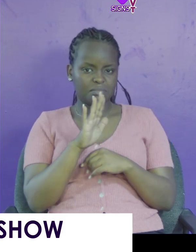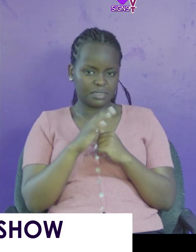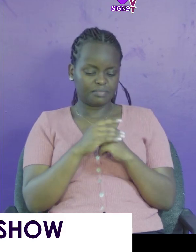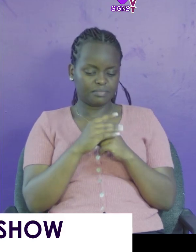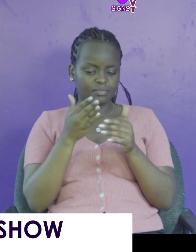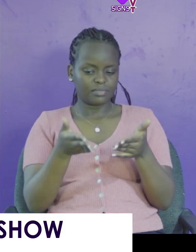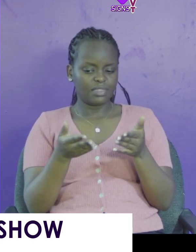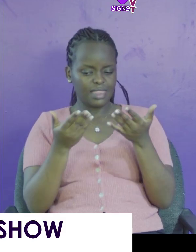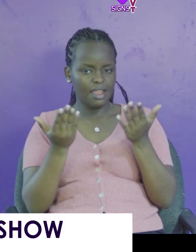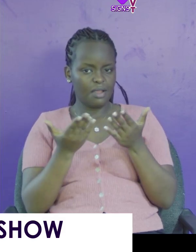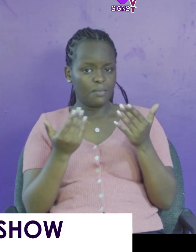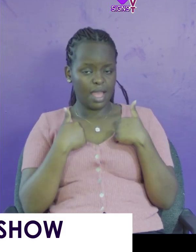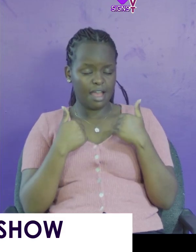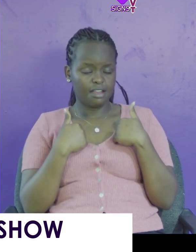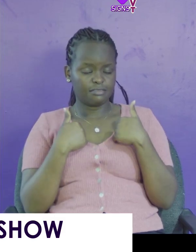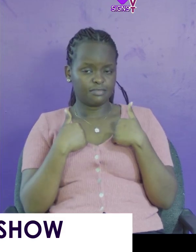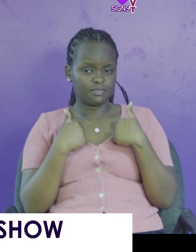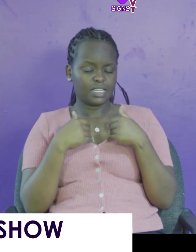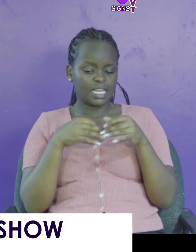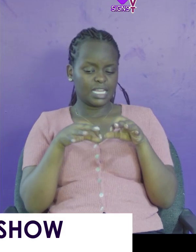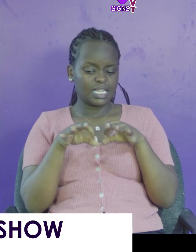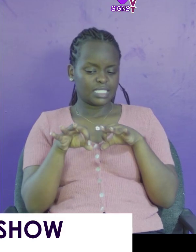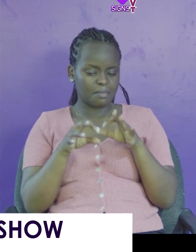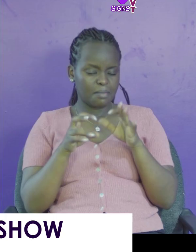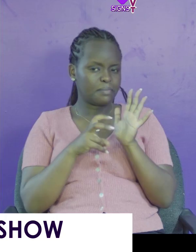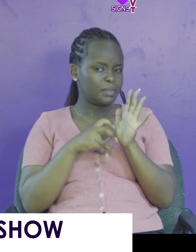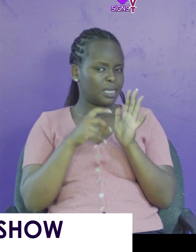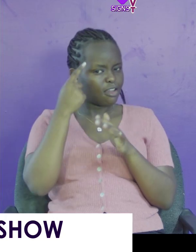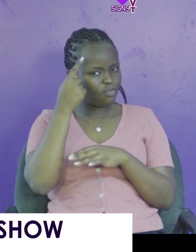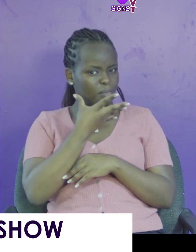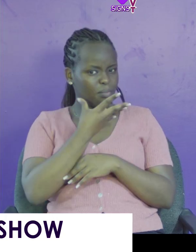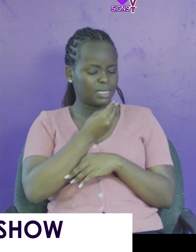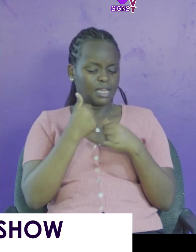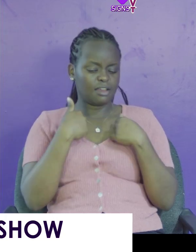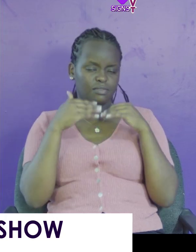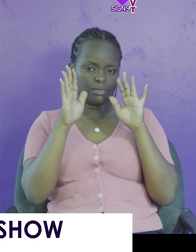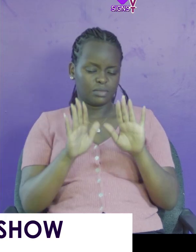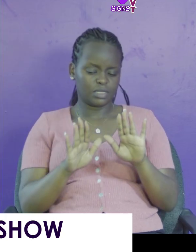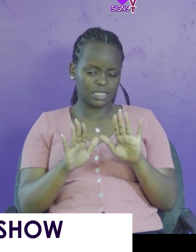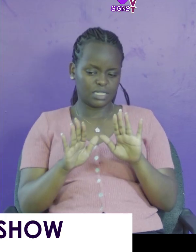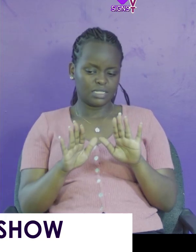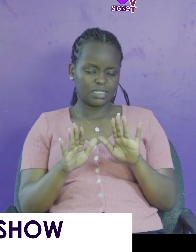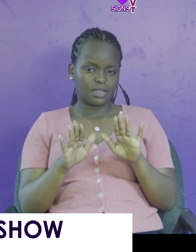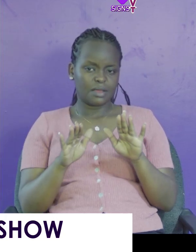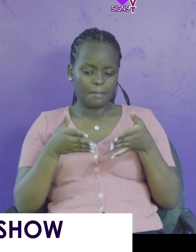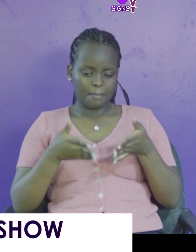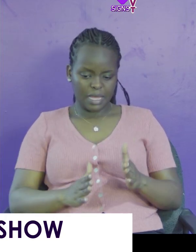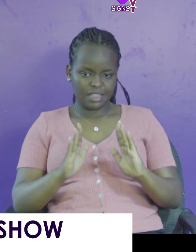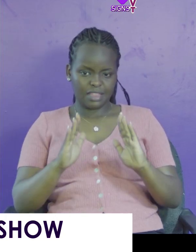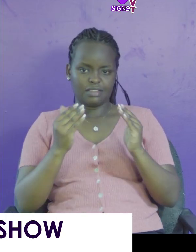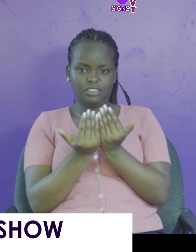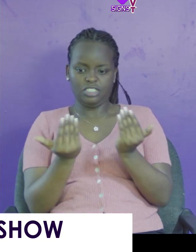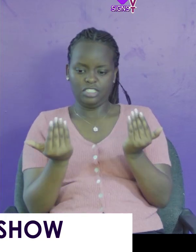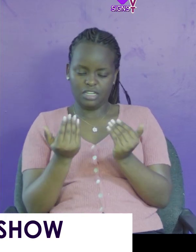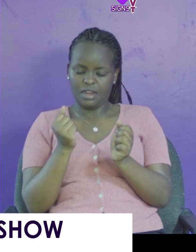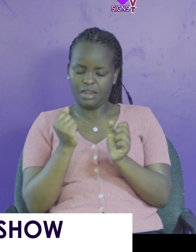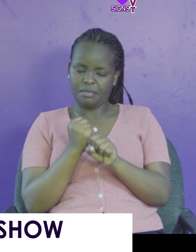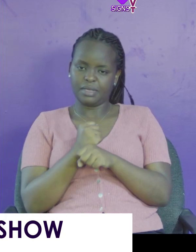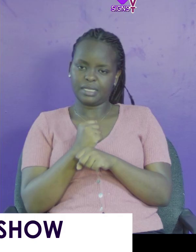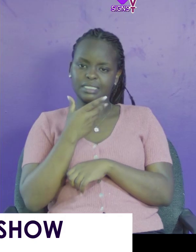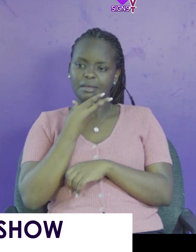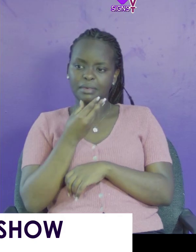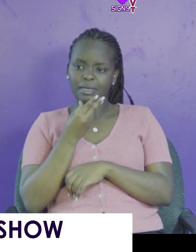get the definition of a man? Because there is an important role you've mentioned, siring children. Yes. That means the man is the bridge